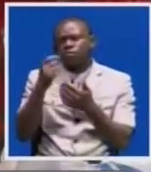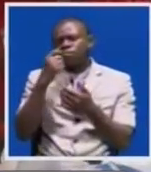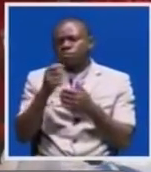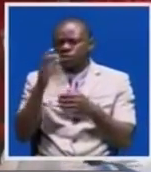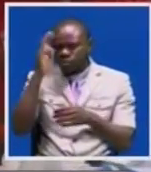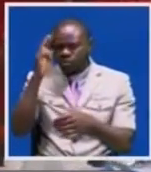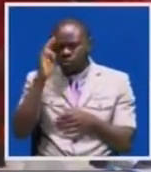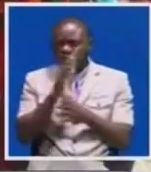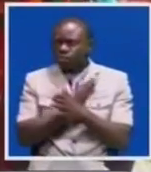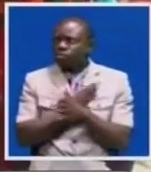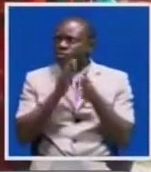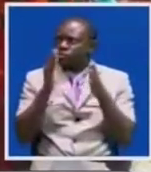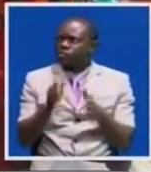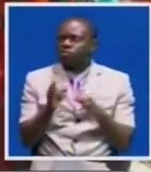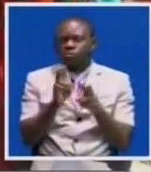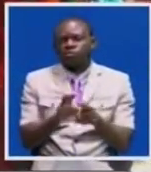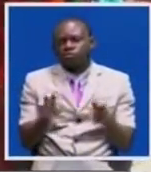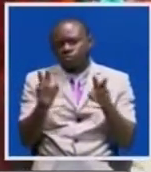country.